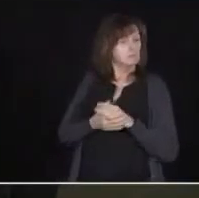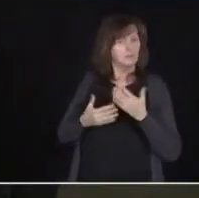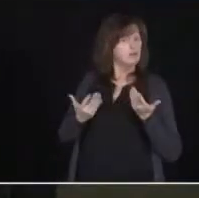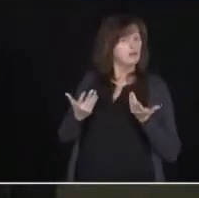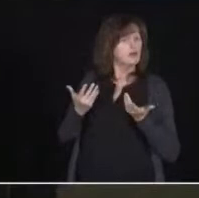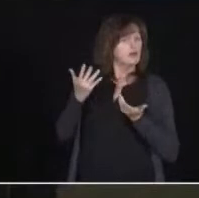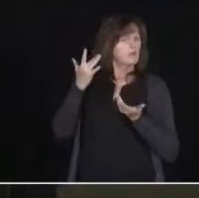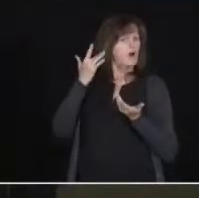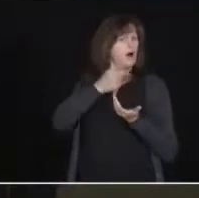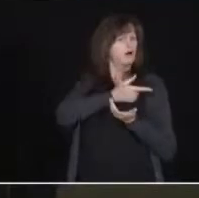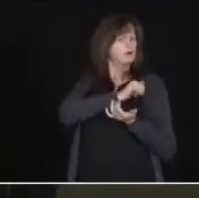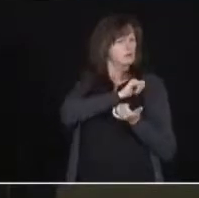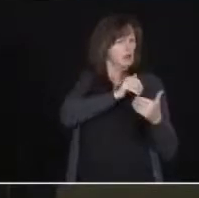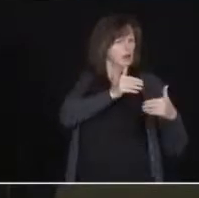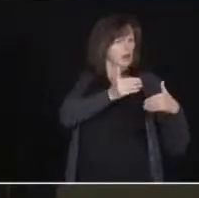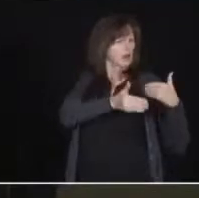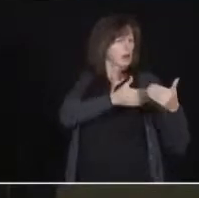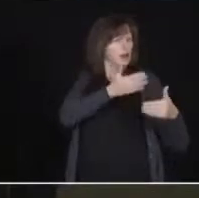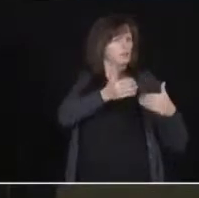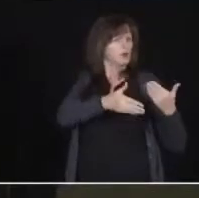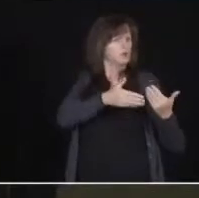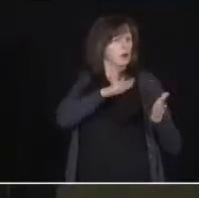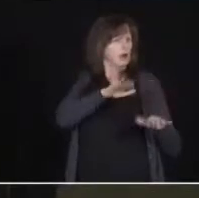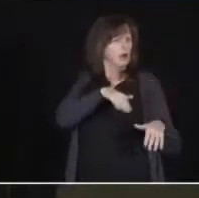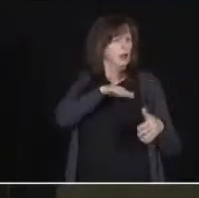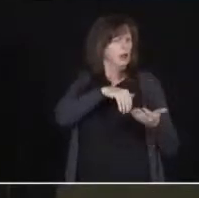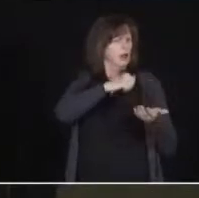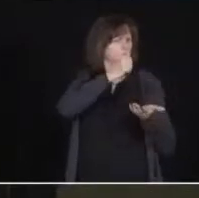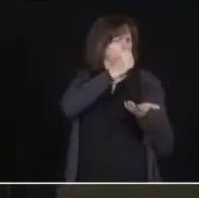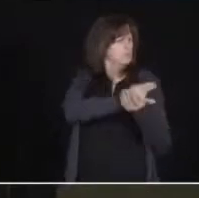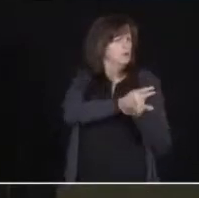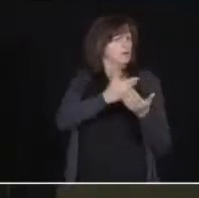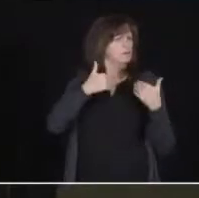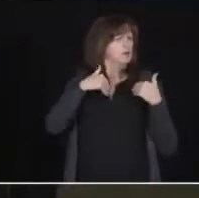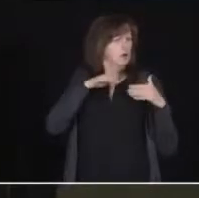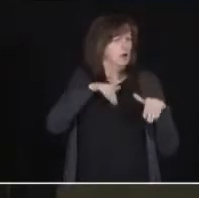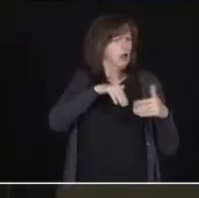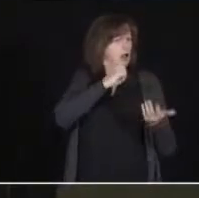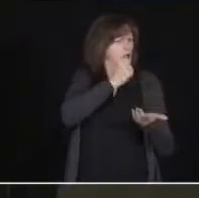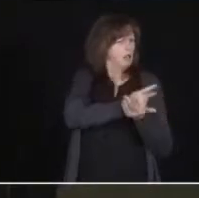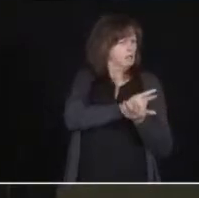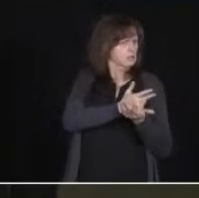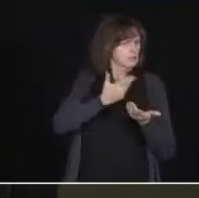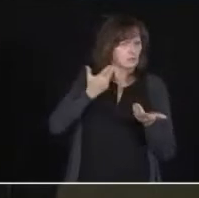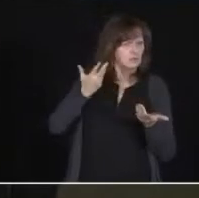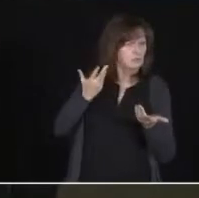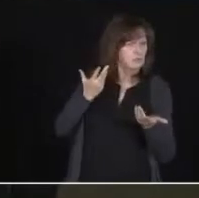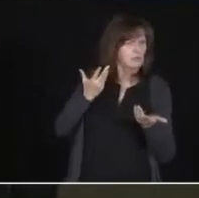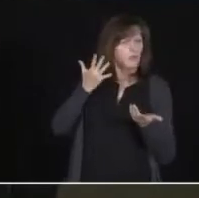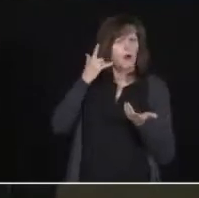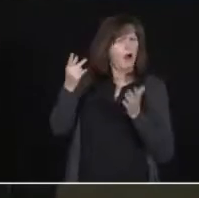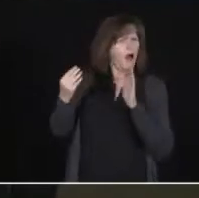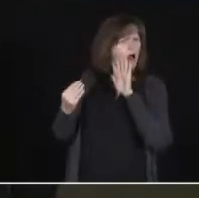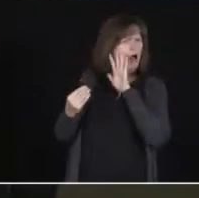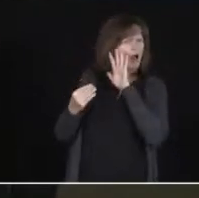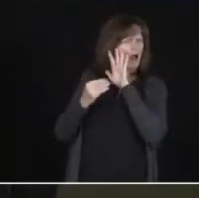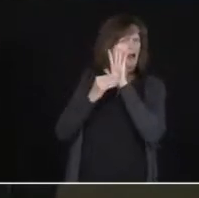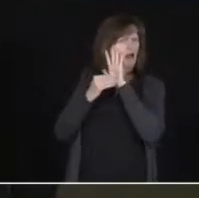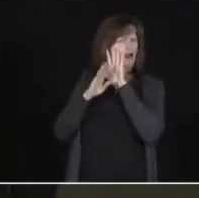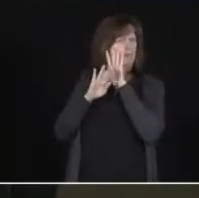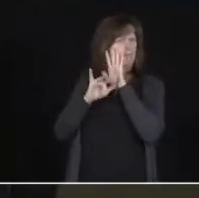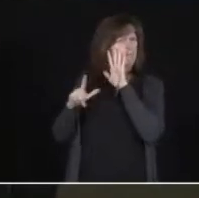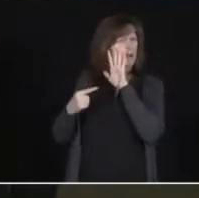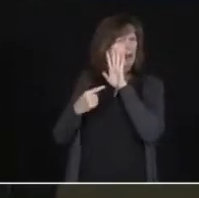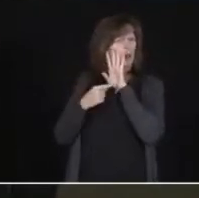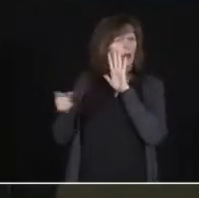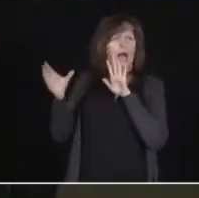the process and they haven't gotten this minister's consent that they need, why is there a bill before the House already that presumes that